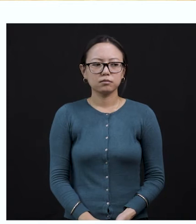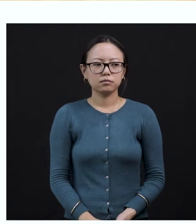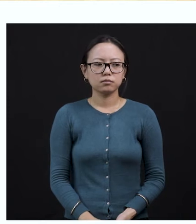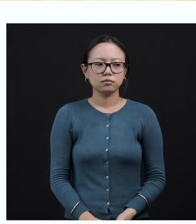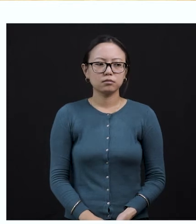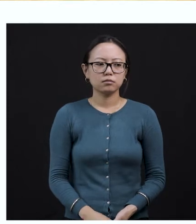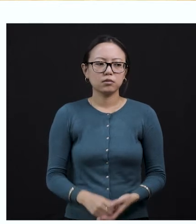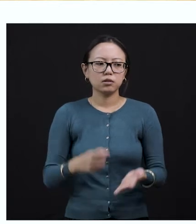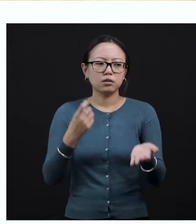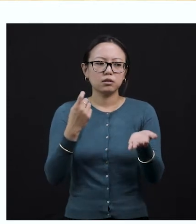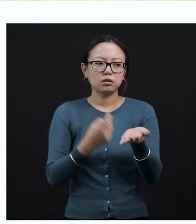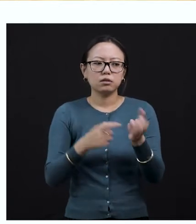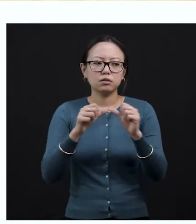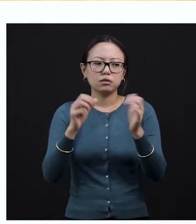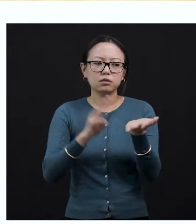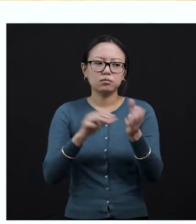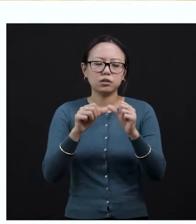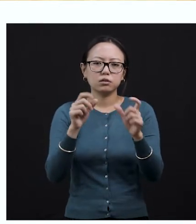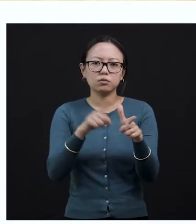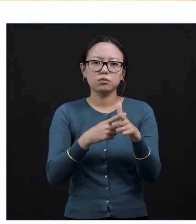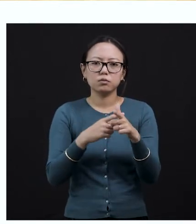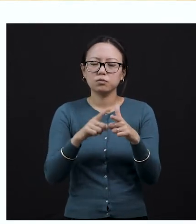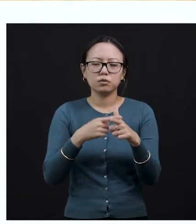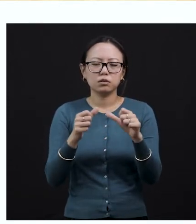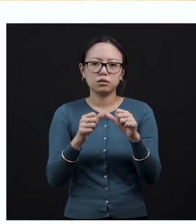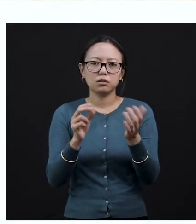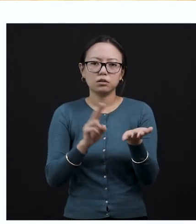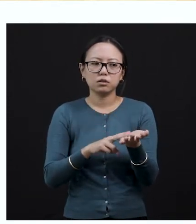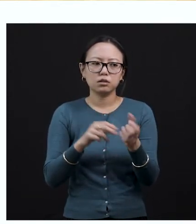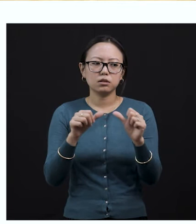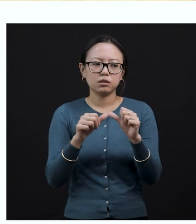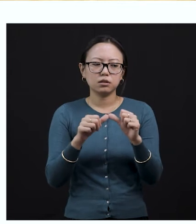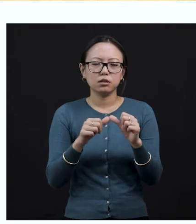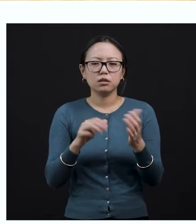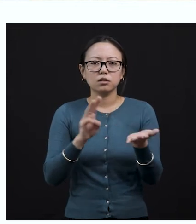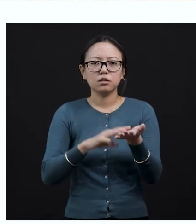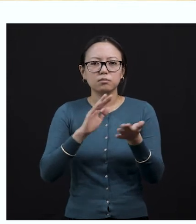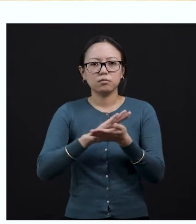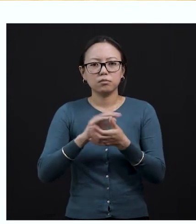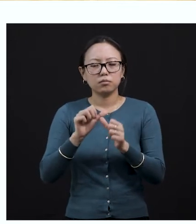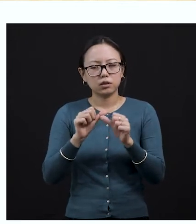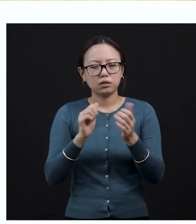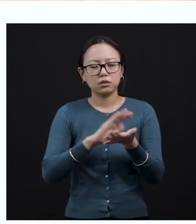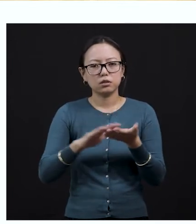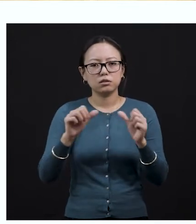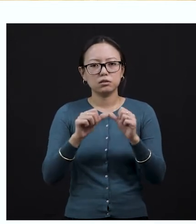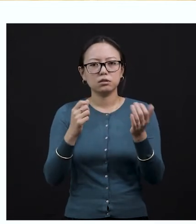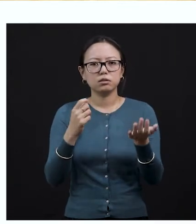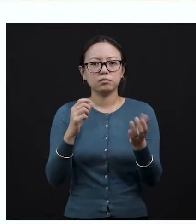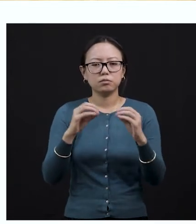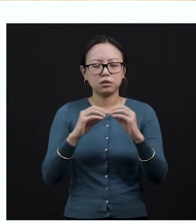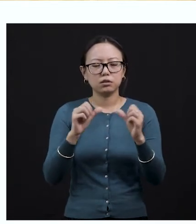Ramayana and Mahabharata, it is said that they truly believe in these epic